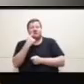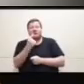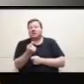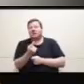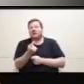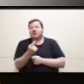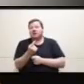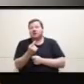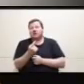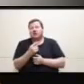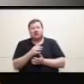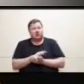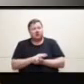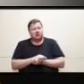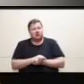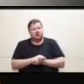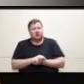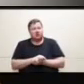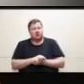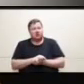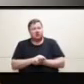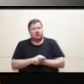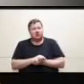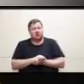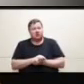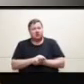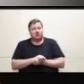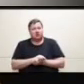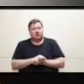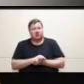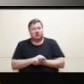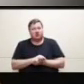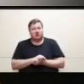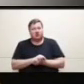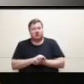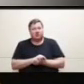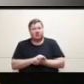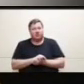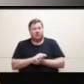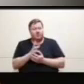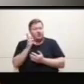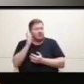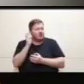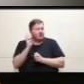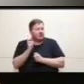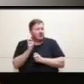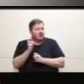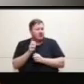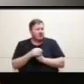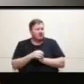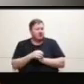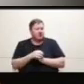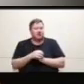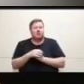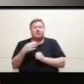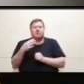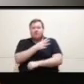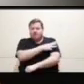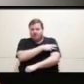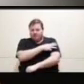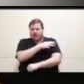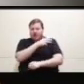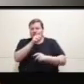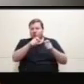The Auditor General says management spent money on the wastewater project